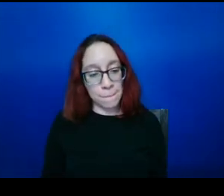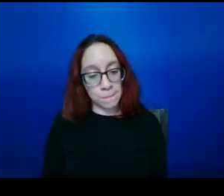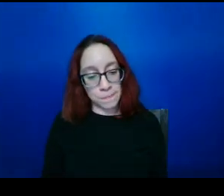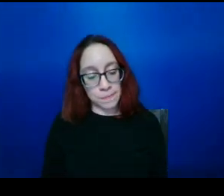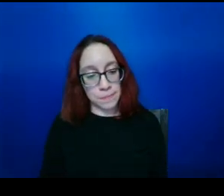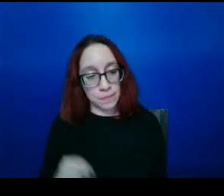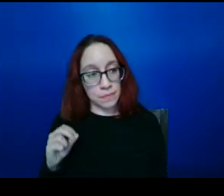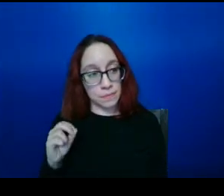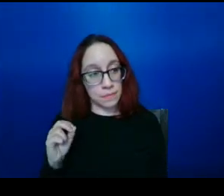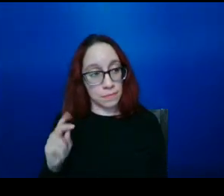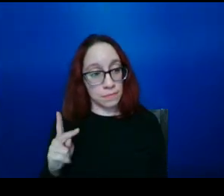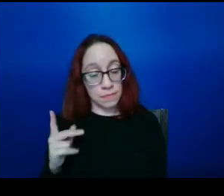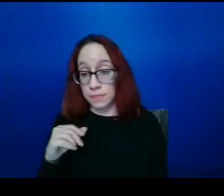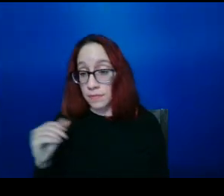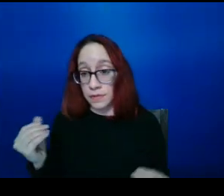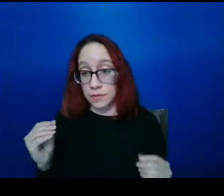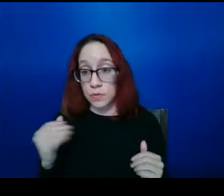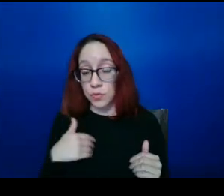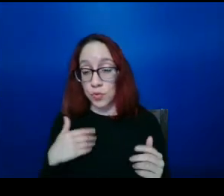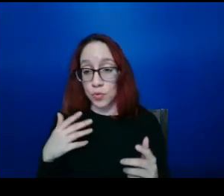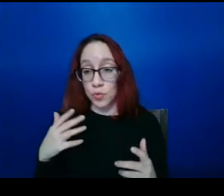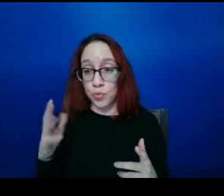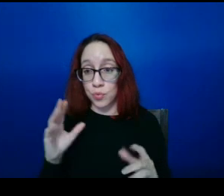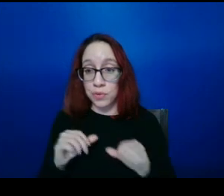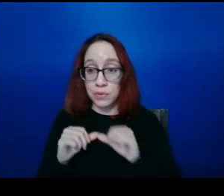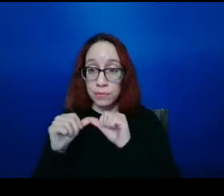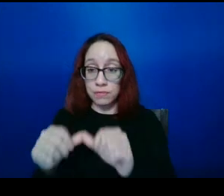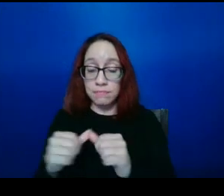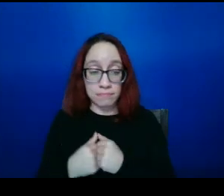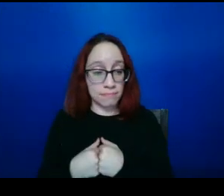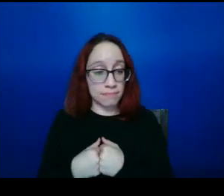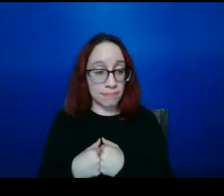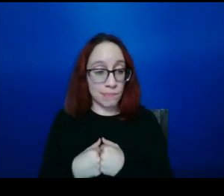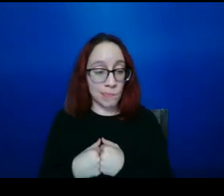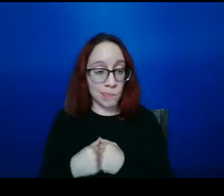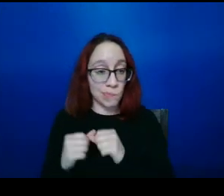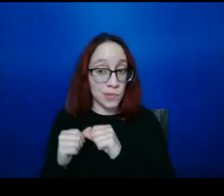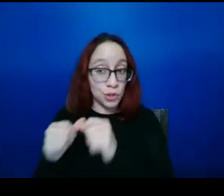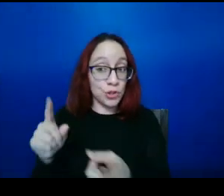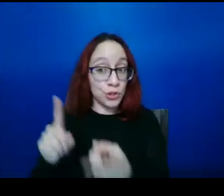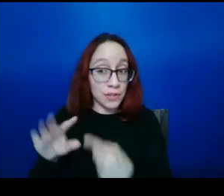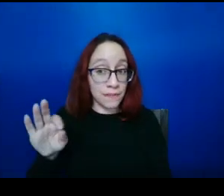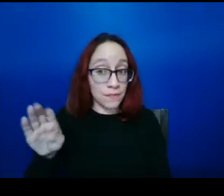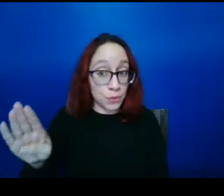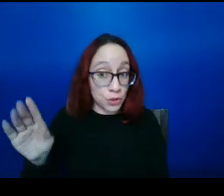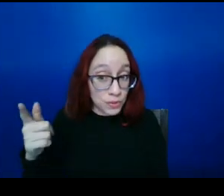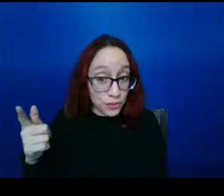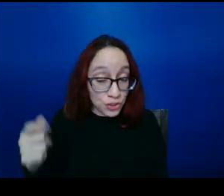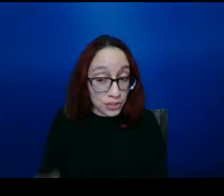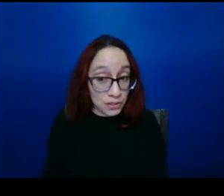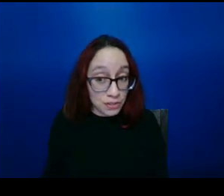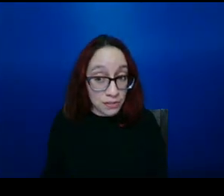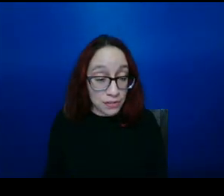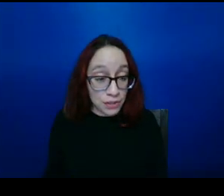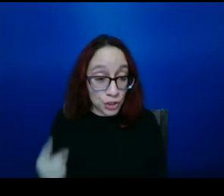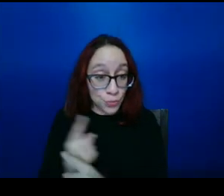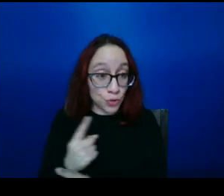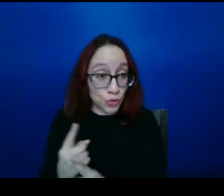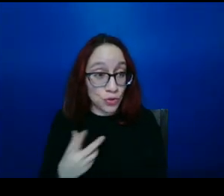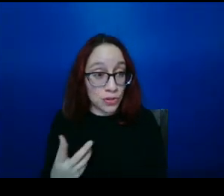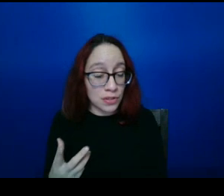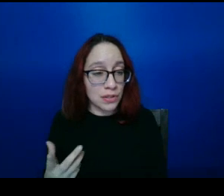All right, if there's nothing else, the motion is to continue this. Continue it to February 21st. Is that an appropriate memo? That's what I